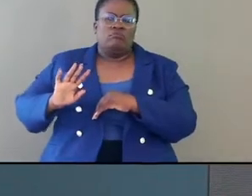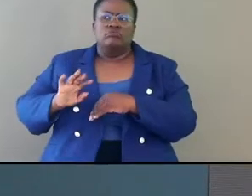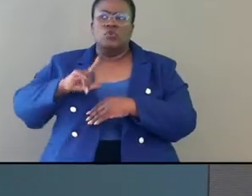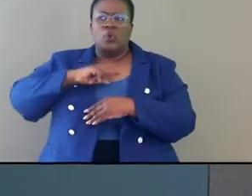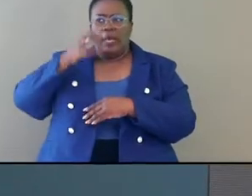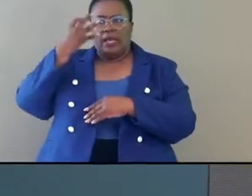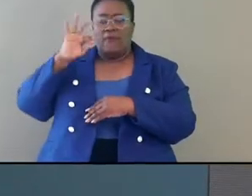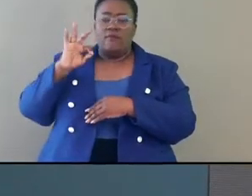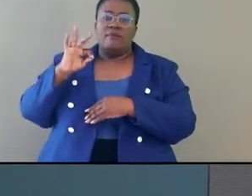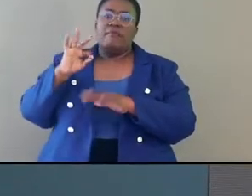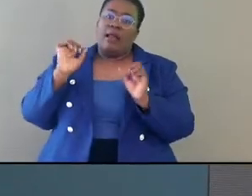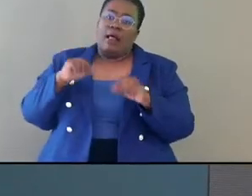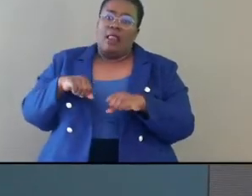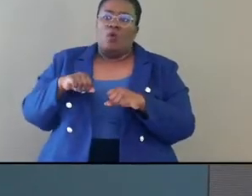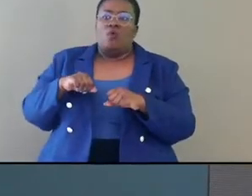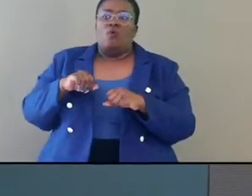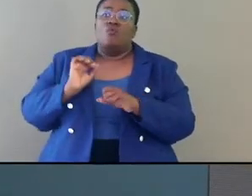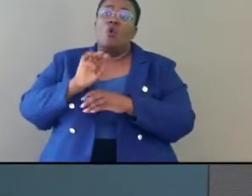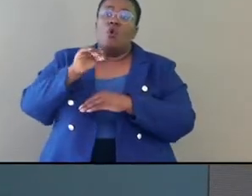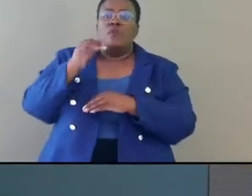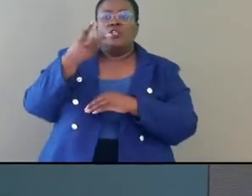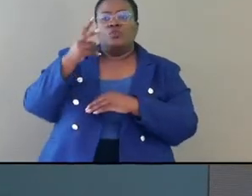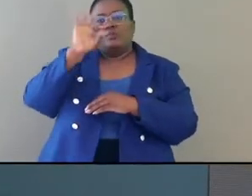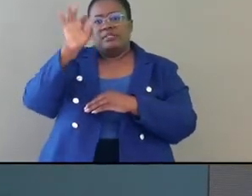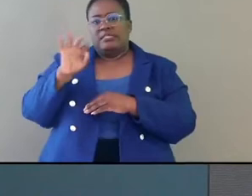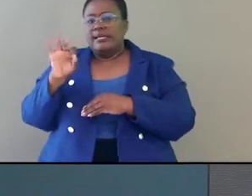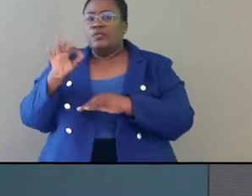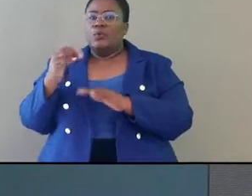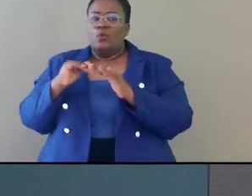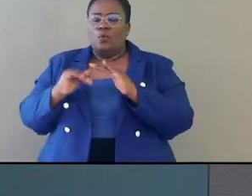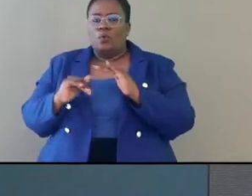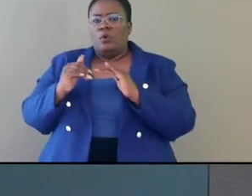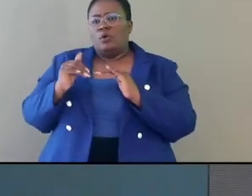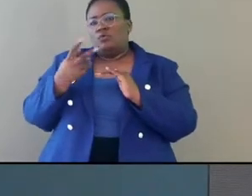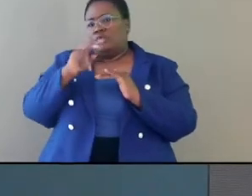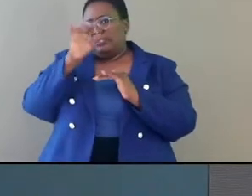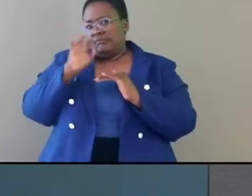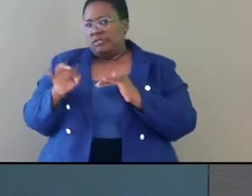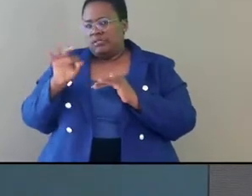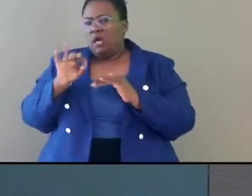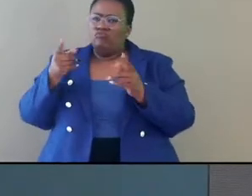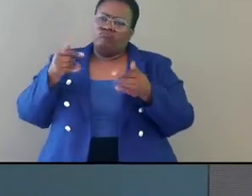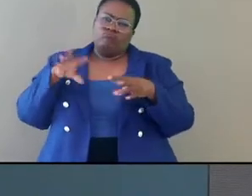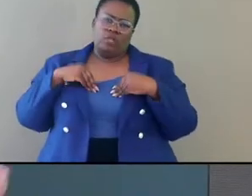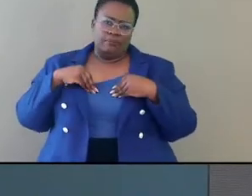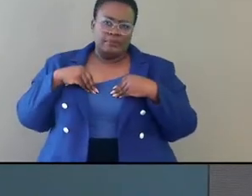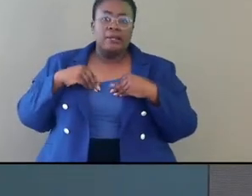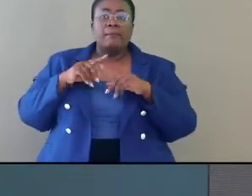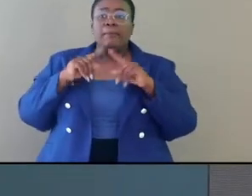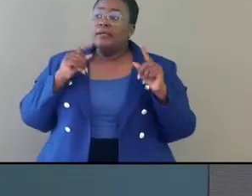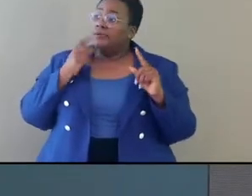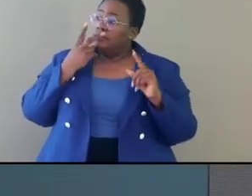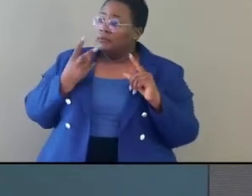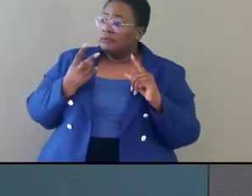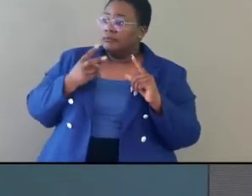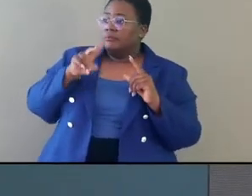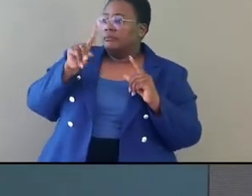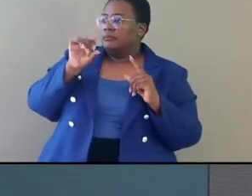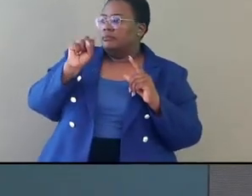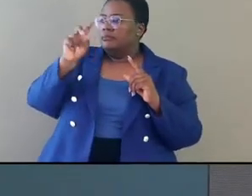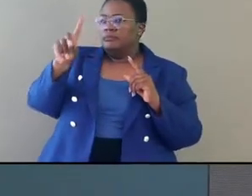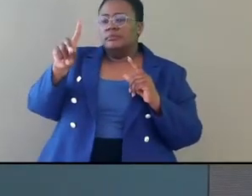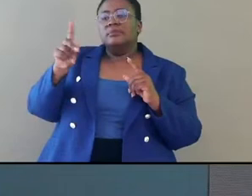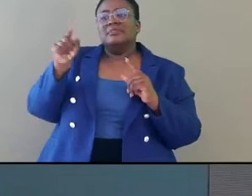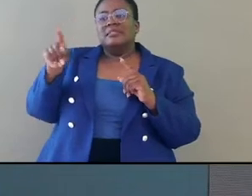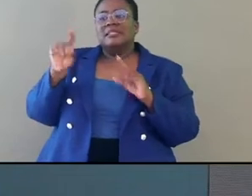government allows for departments to overspend by 2% so we assumed 2% under should be acceptable but to say that DSD is a